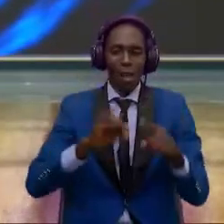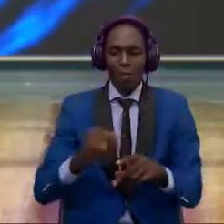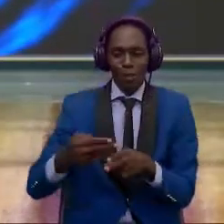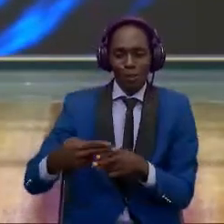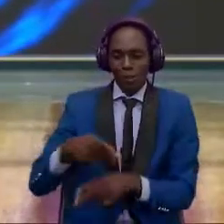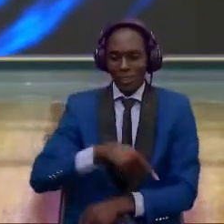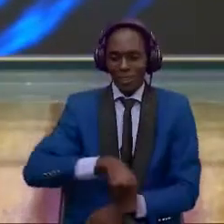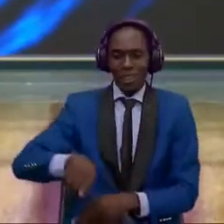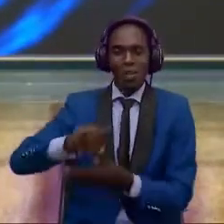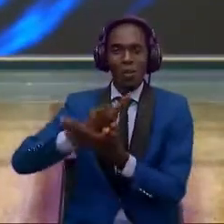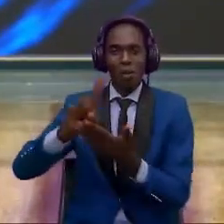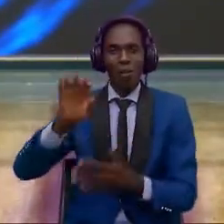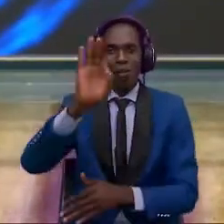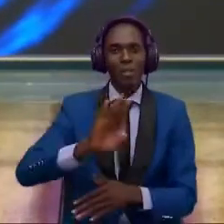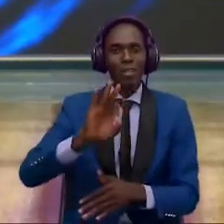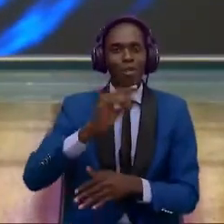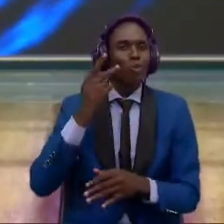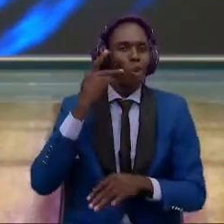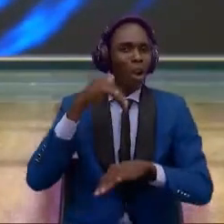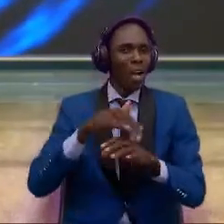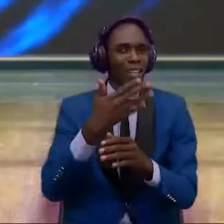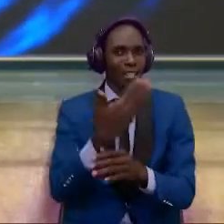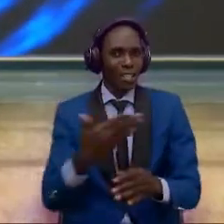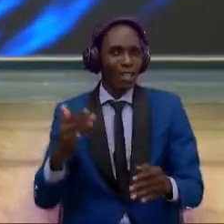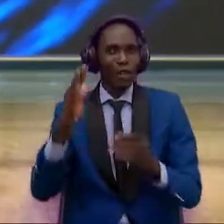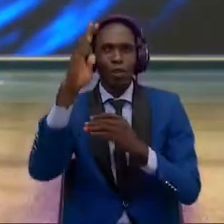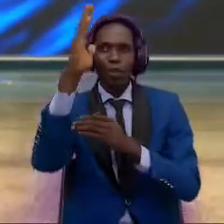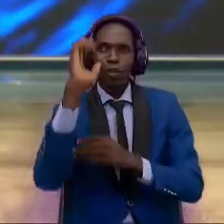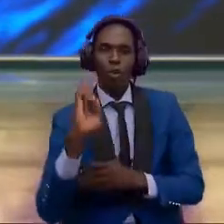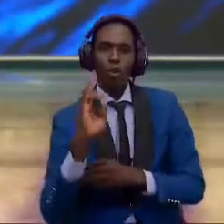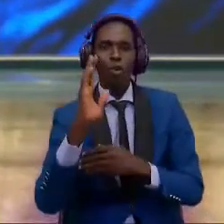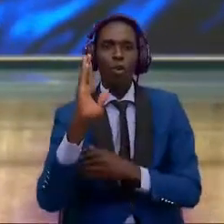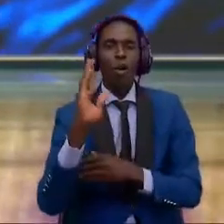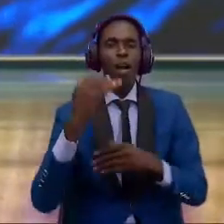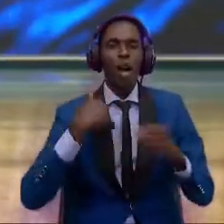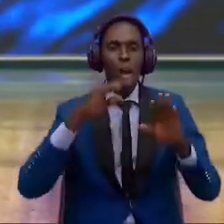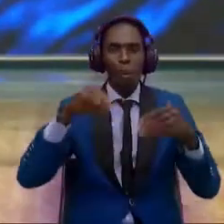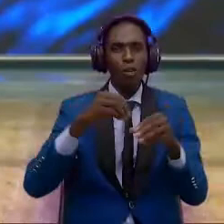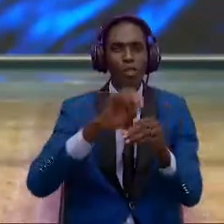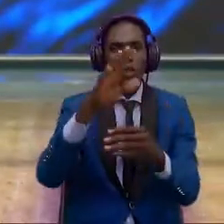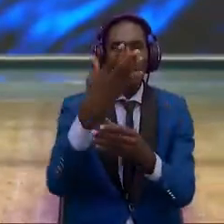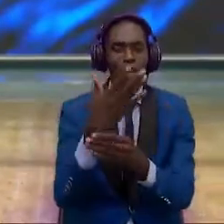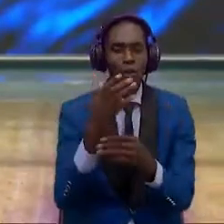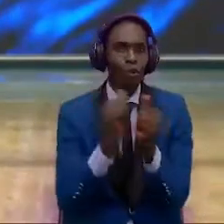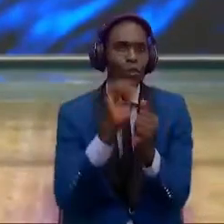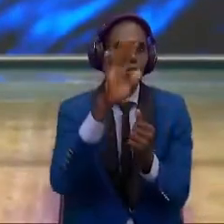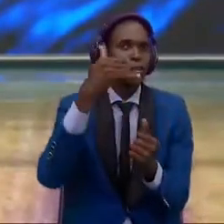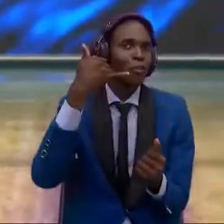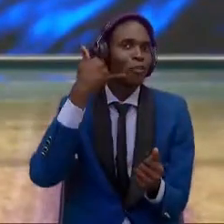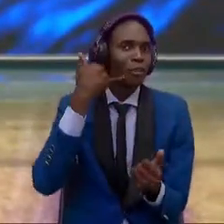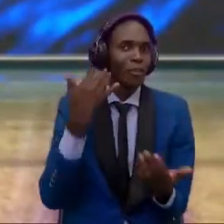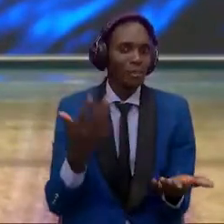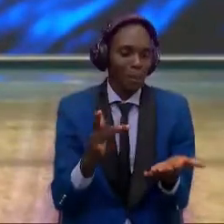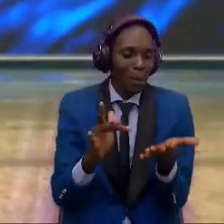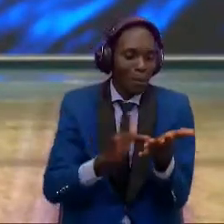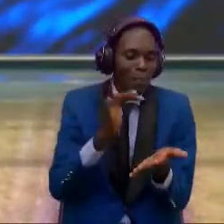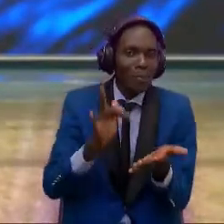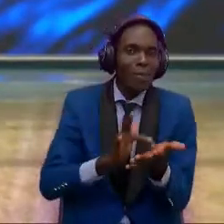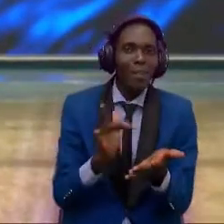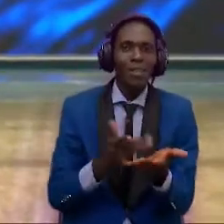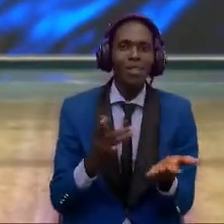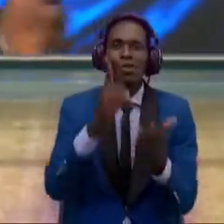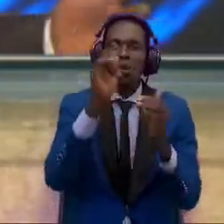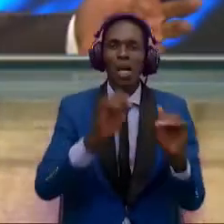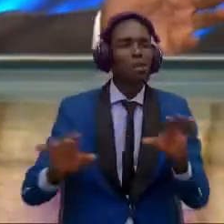the thing the Lord has put in your hand with your smartphone, with Android. You can do it, Lord.